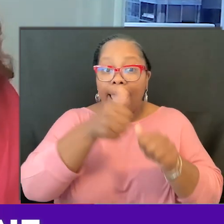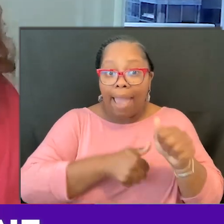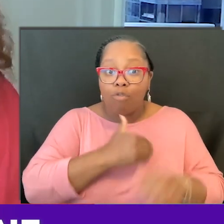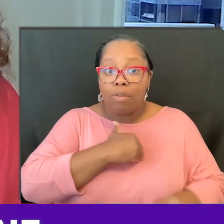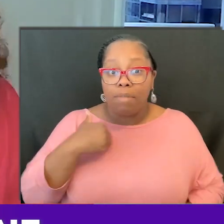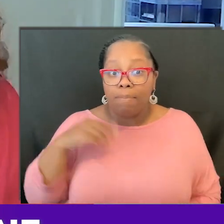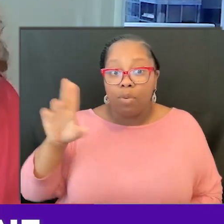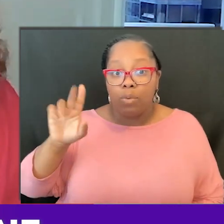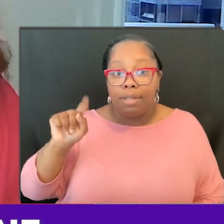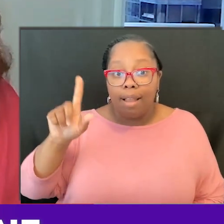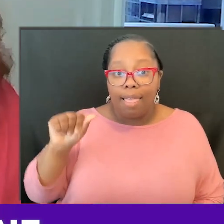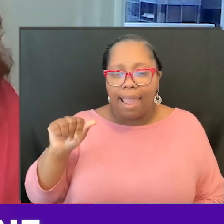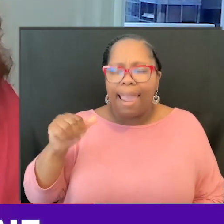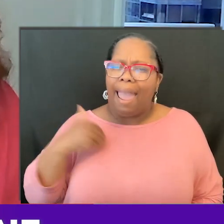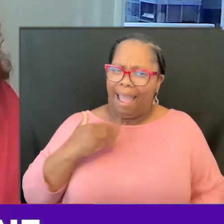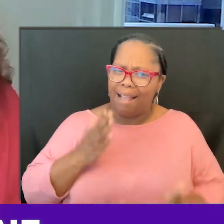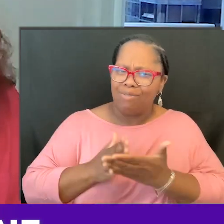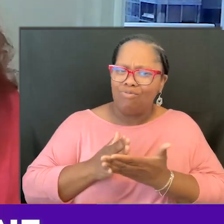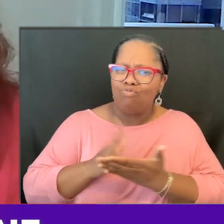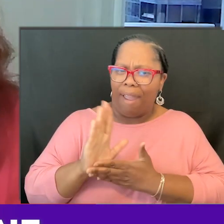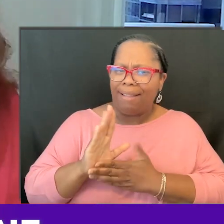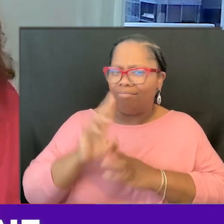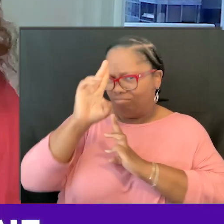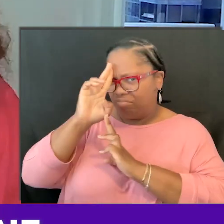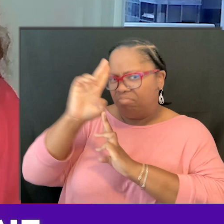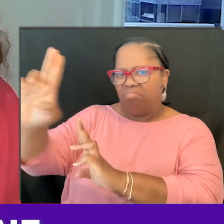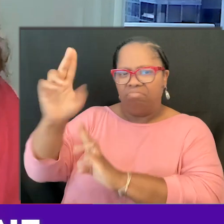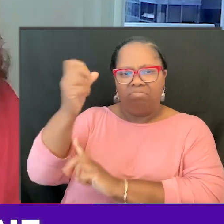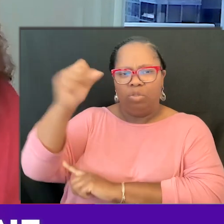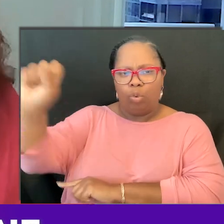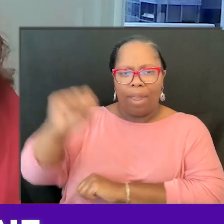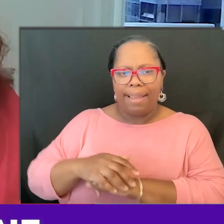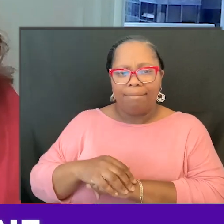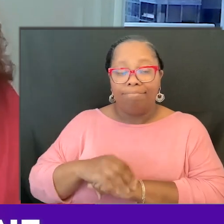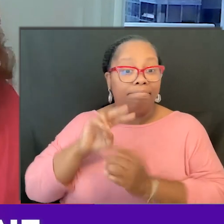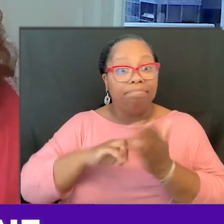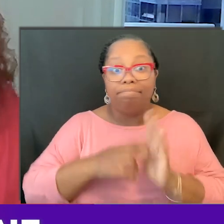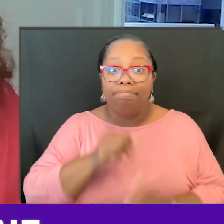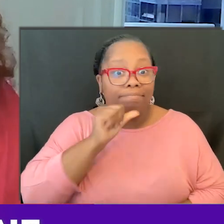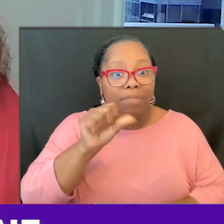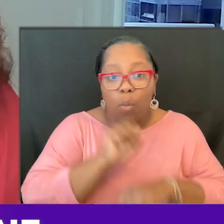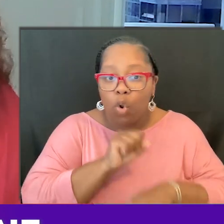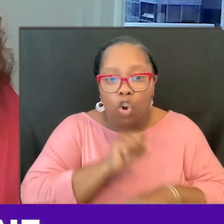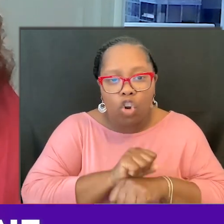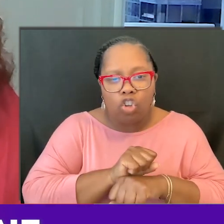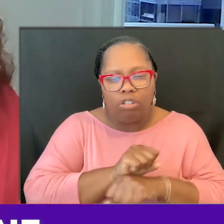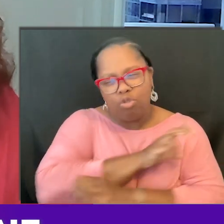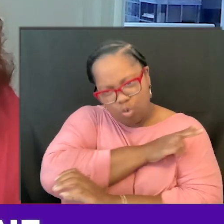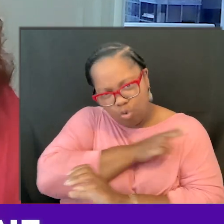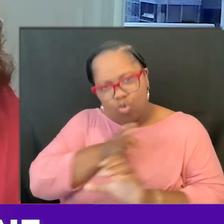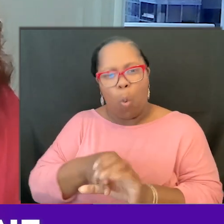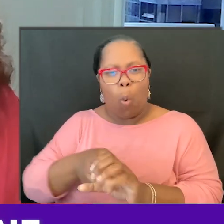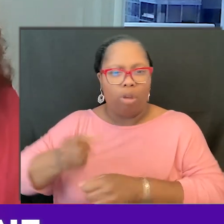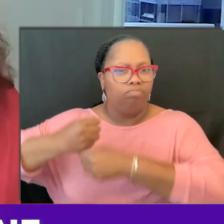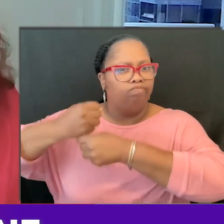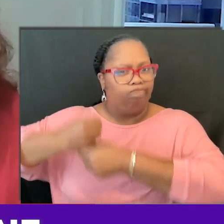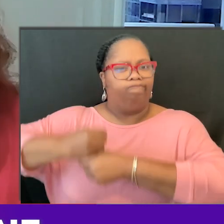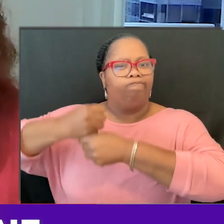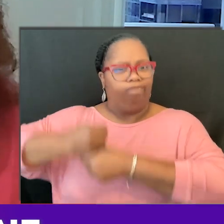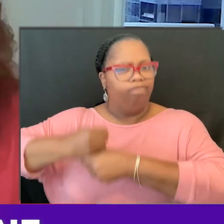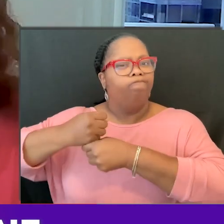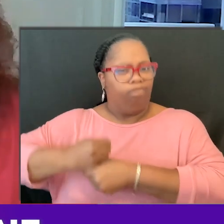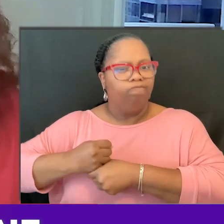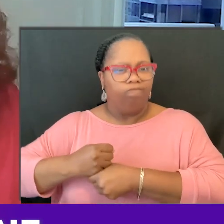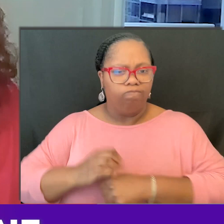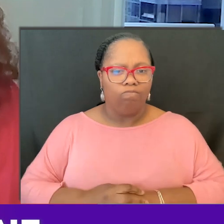the right to honor the strike, to not work, and join a picket line instead.